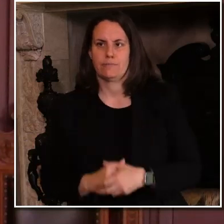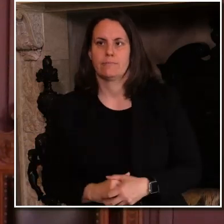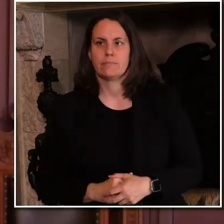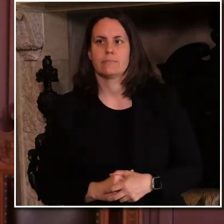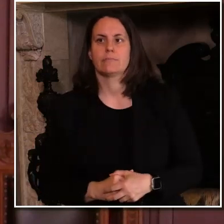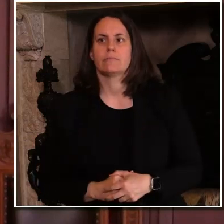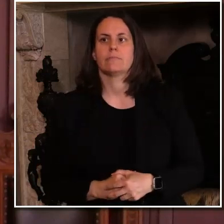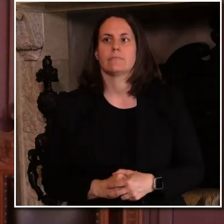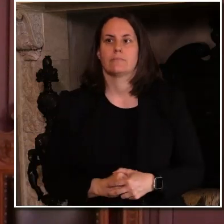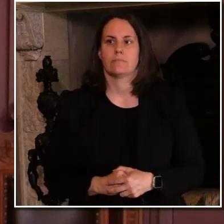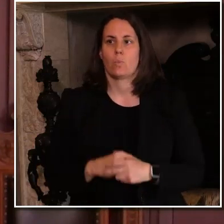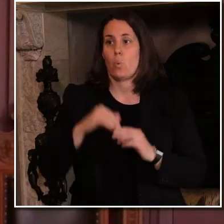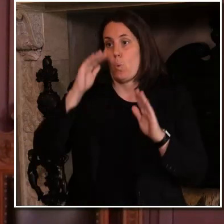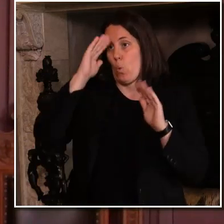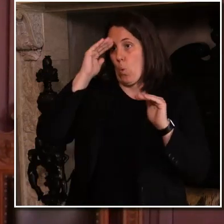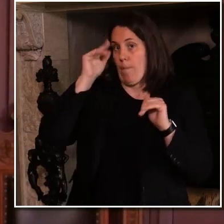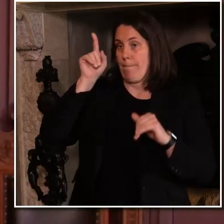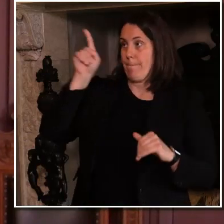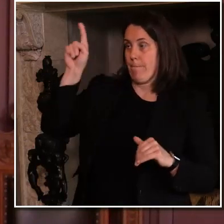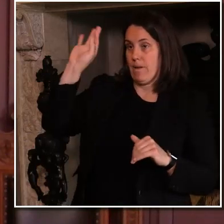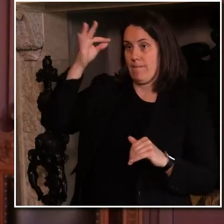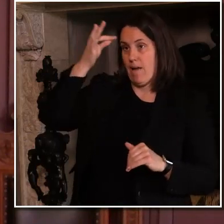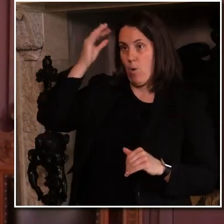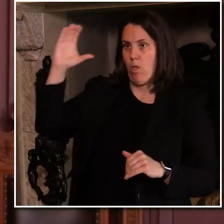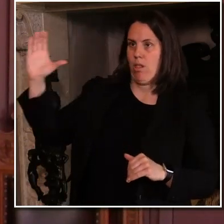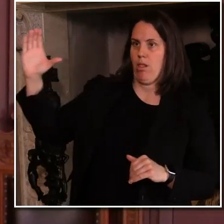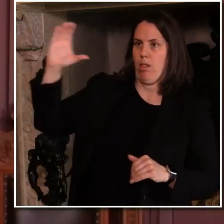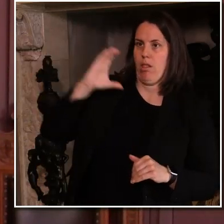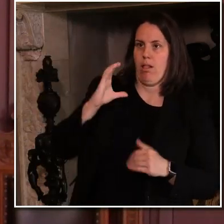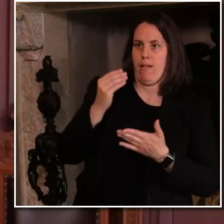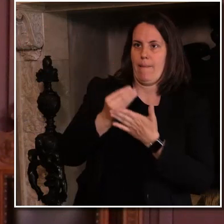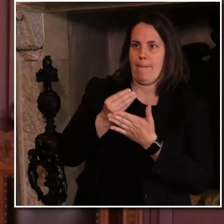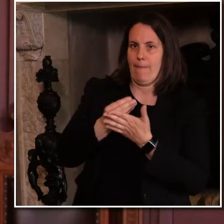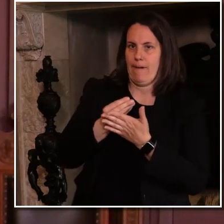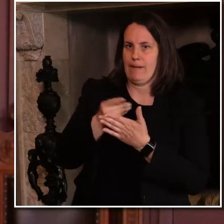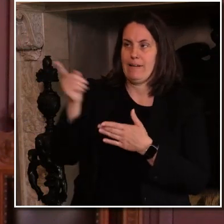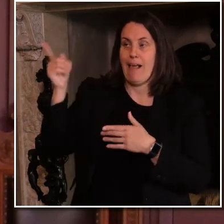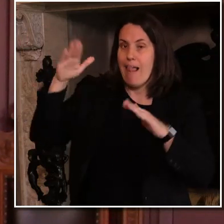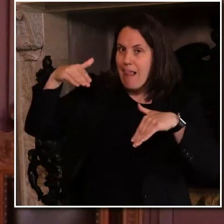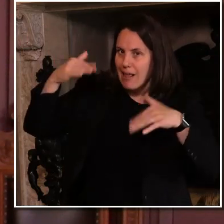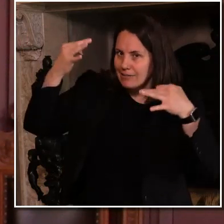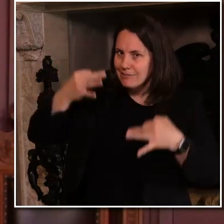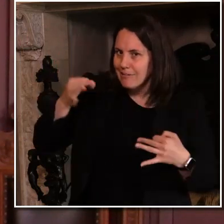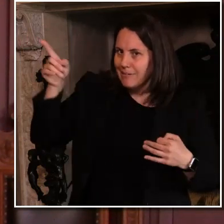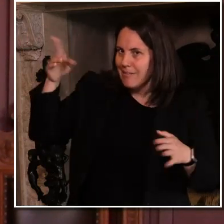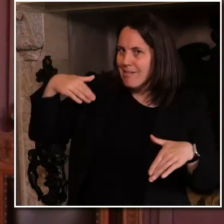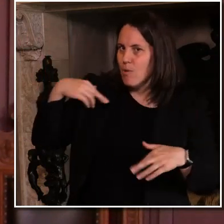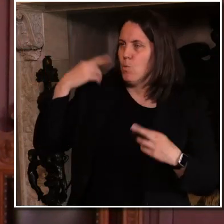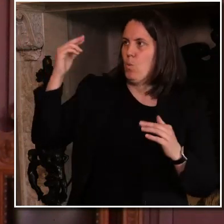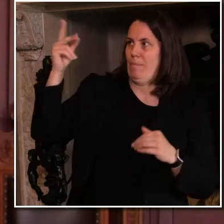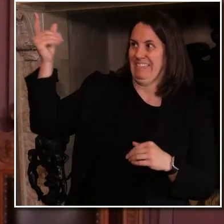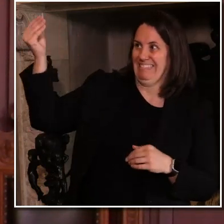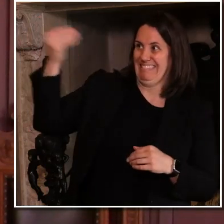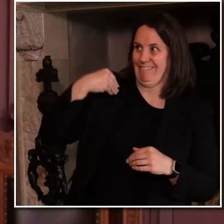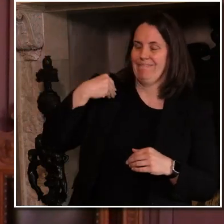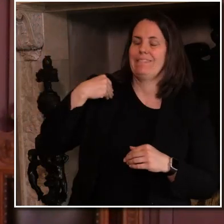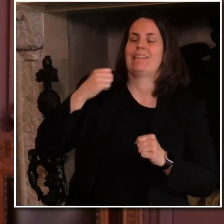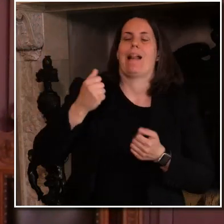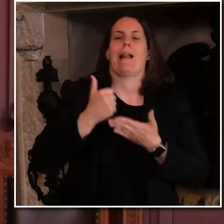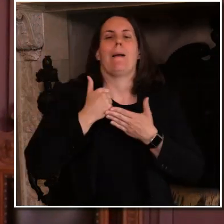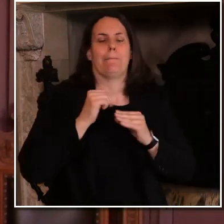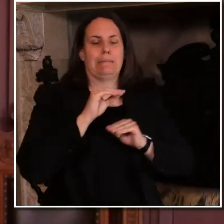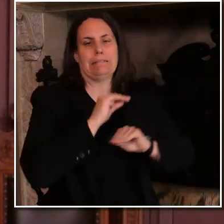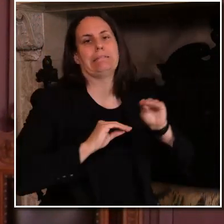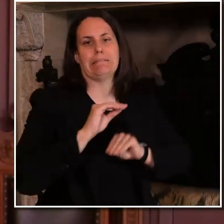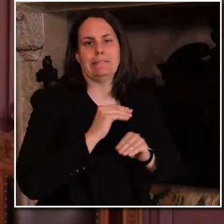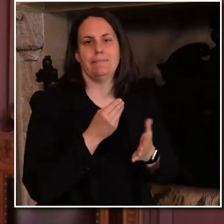they're considering it at this point in time. But we're not wasting time. We're taking care of what we can take care of now, and that's the operations